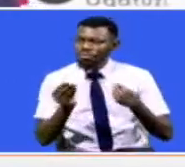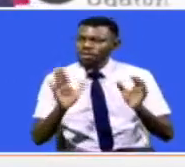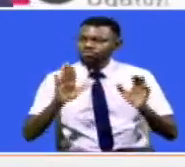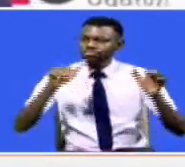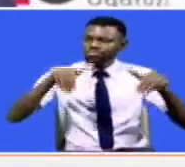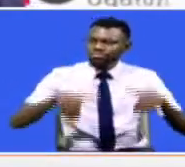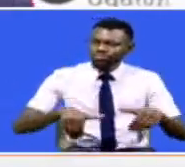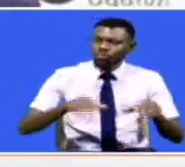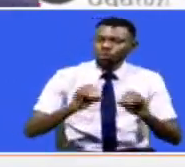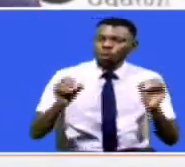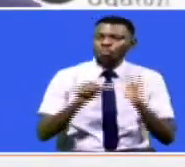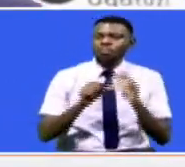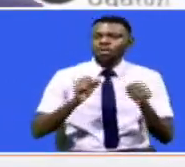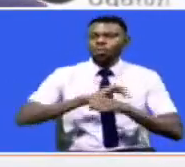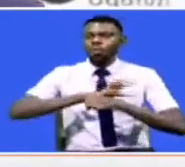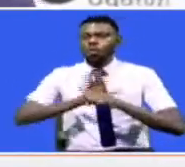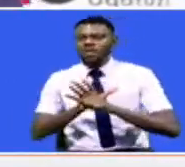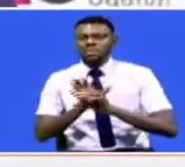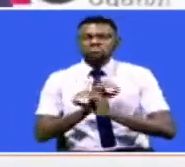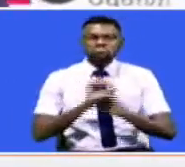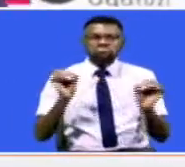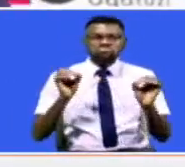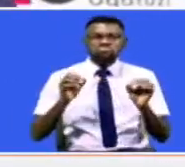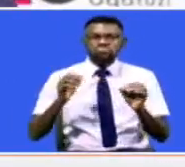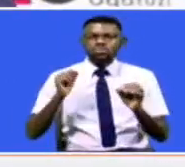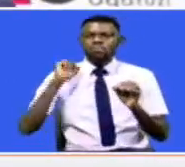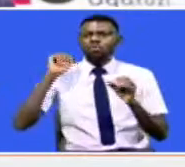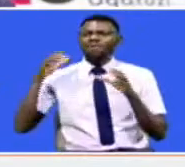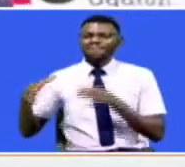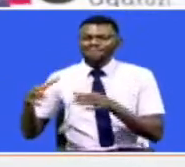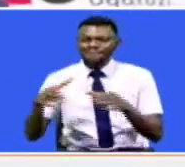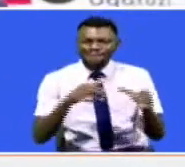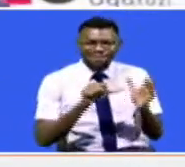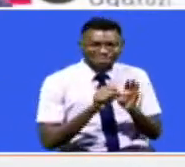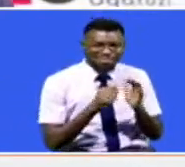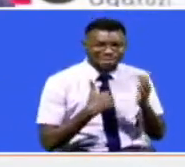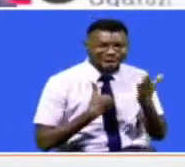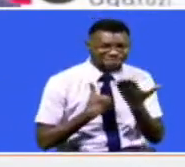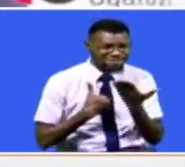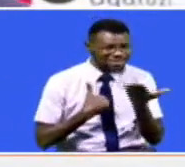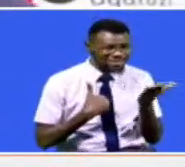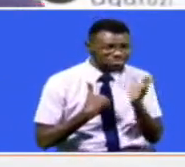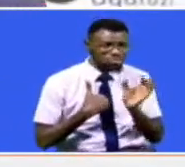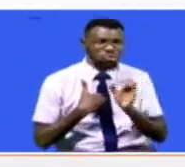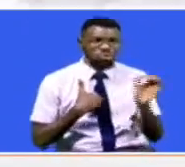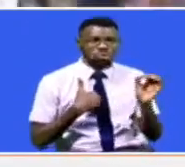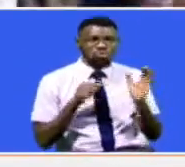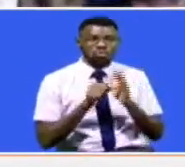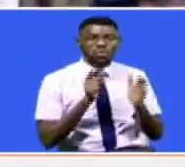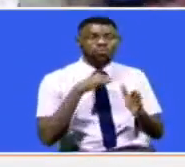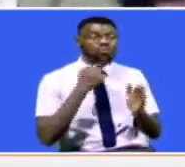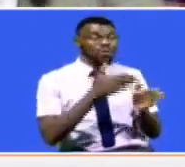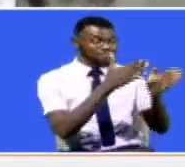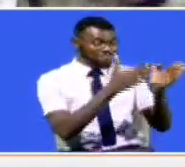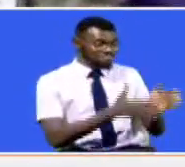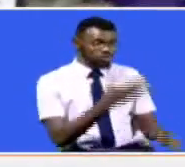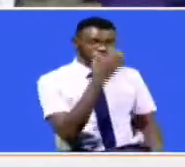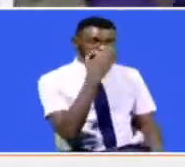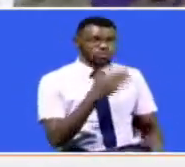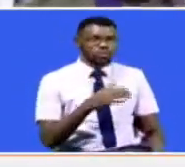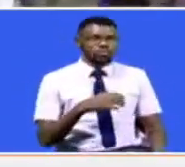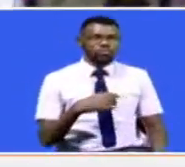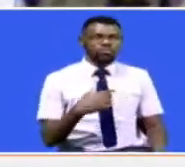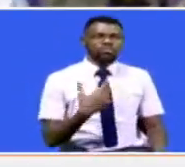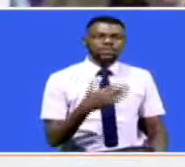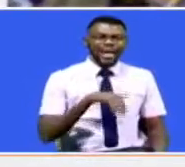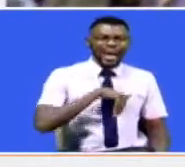not COVID. The problem is not multi-party. The problem is one William Ruto. Raila Odinga has been wrong